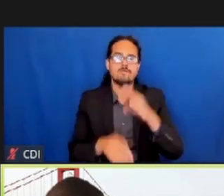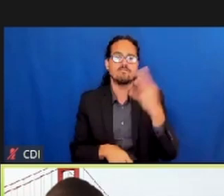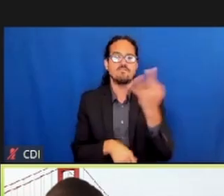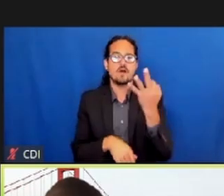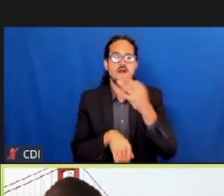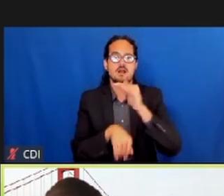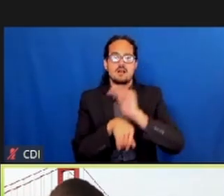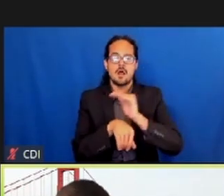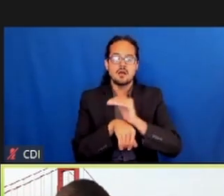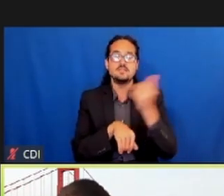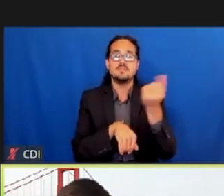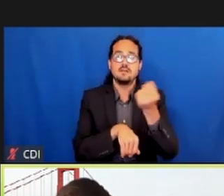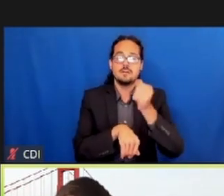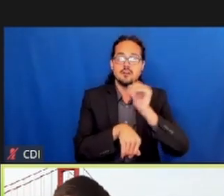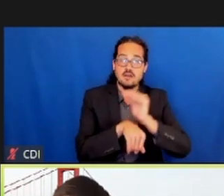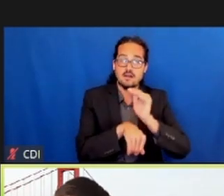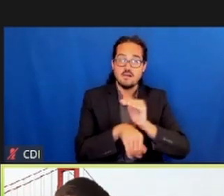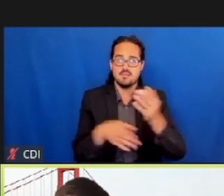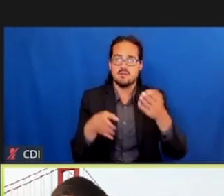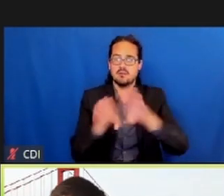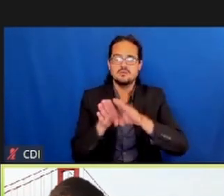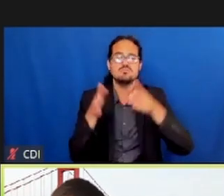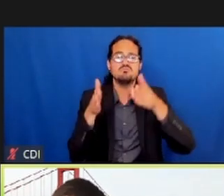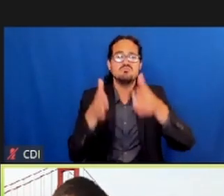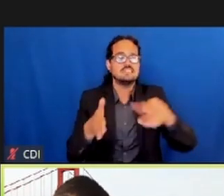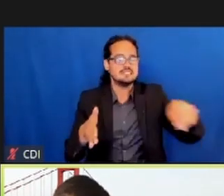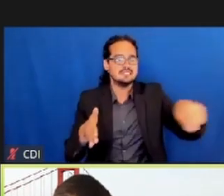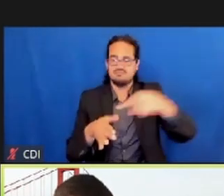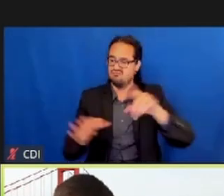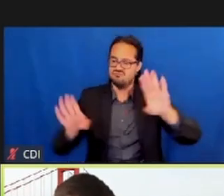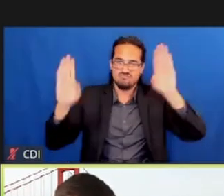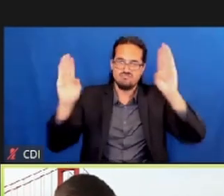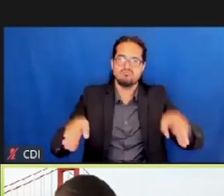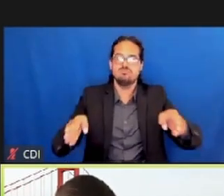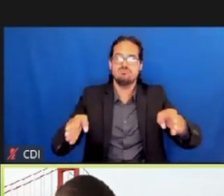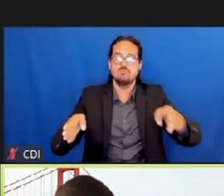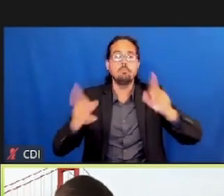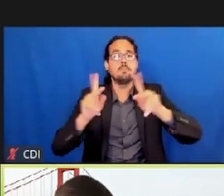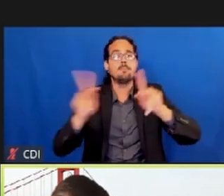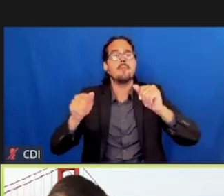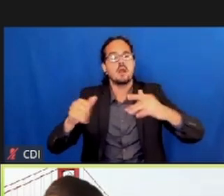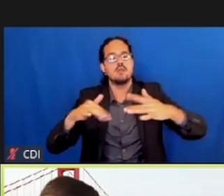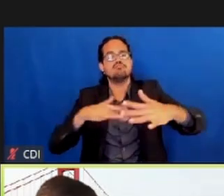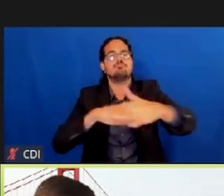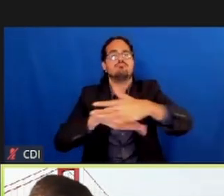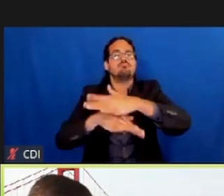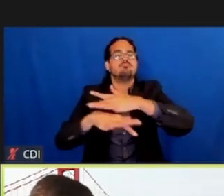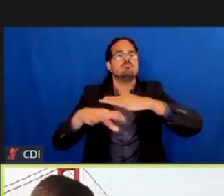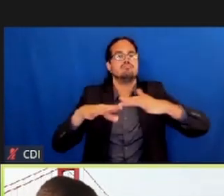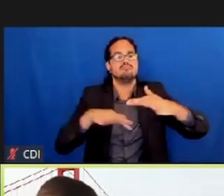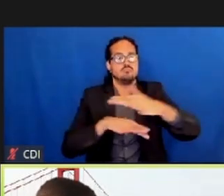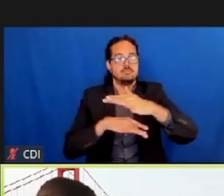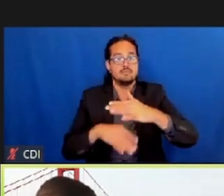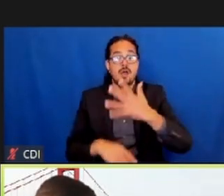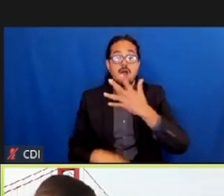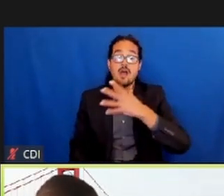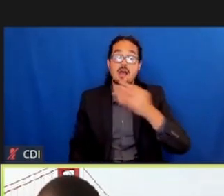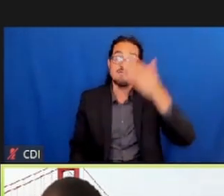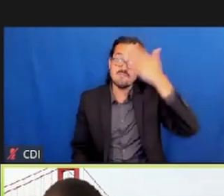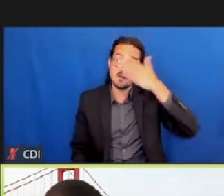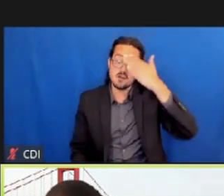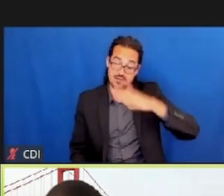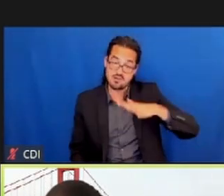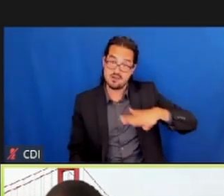local retailers, which has also begun to sell food, and one of their parklets in front. And the final slide is the parklet from